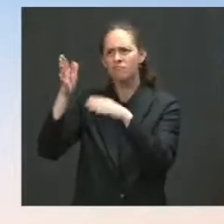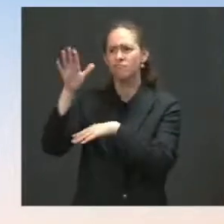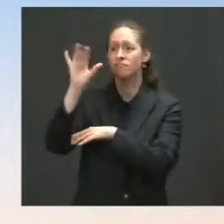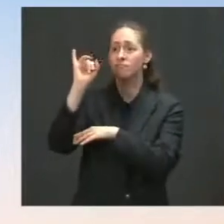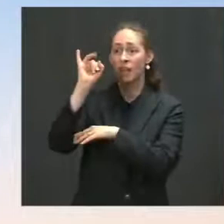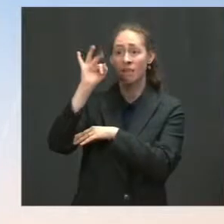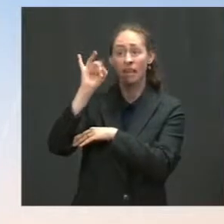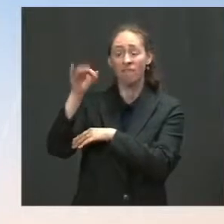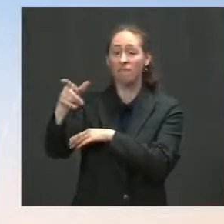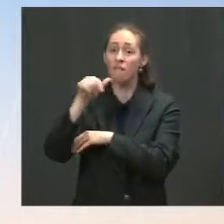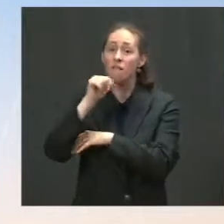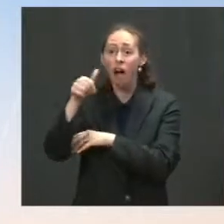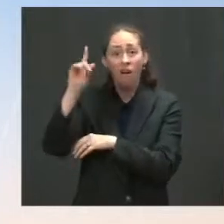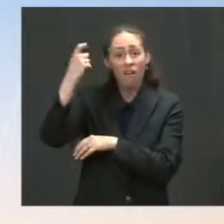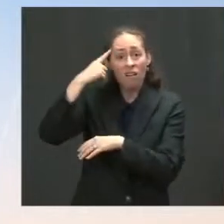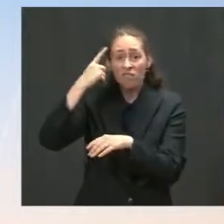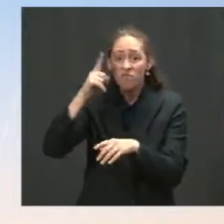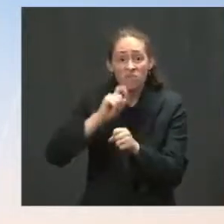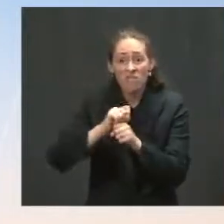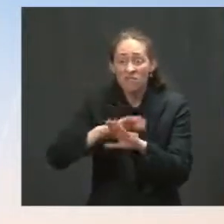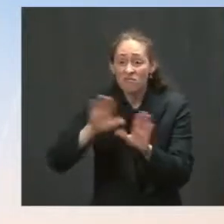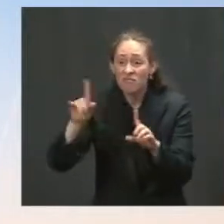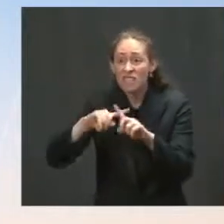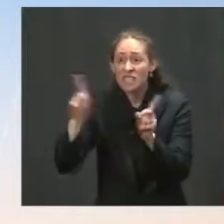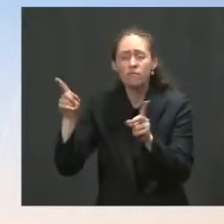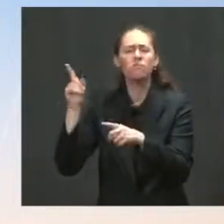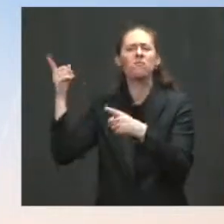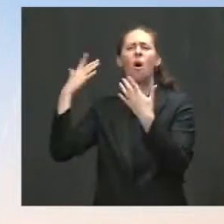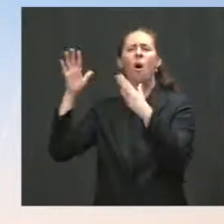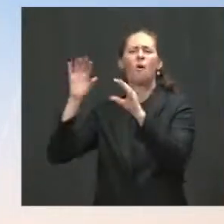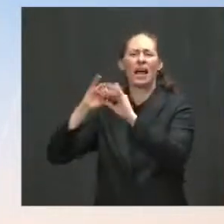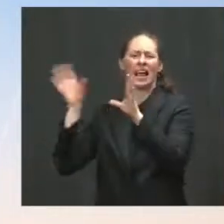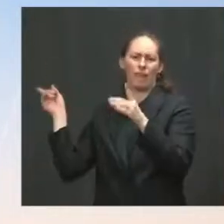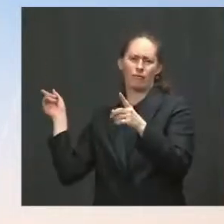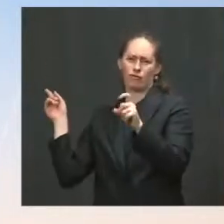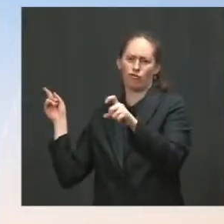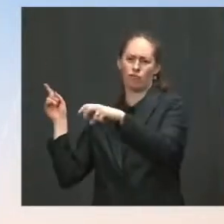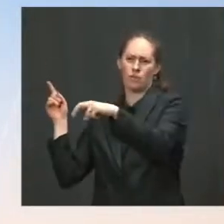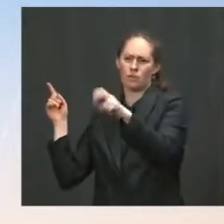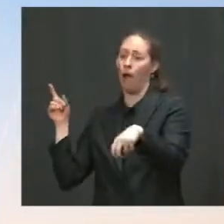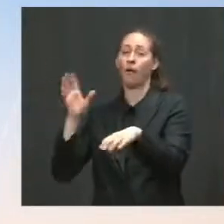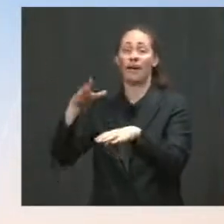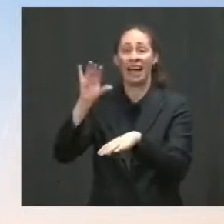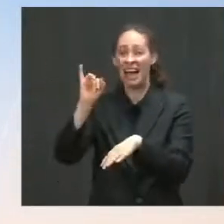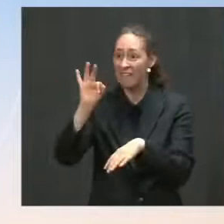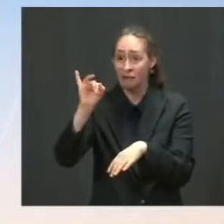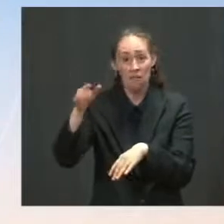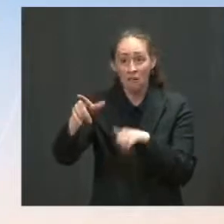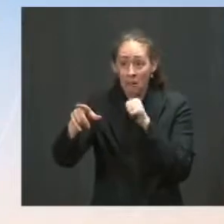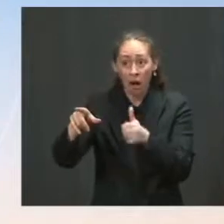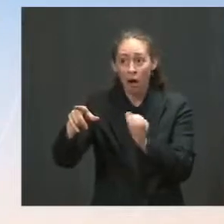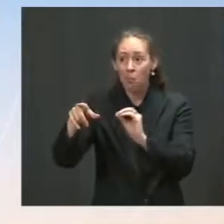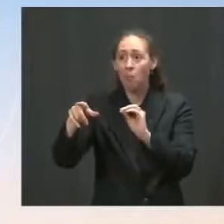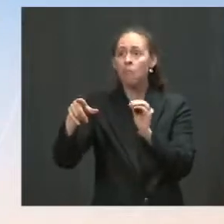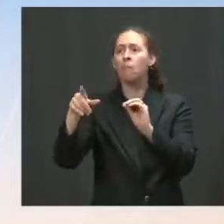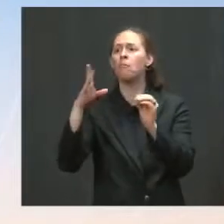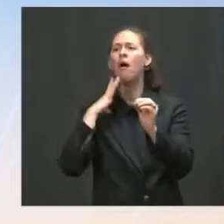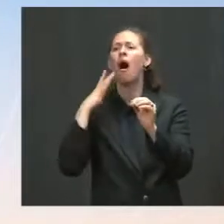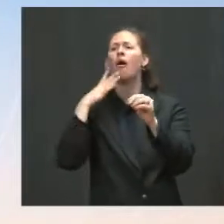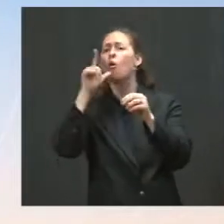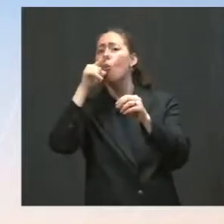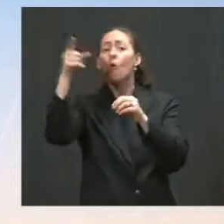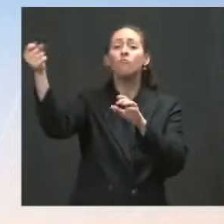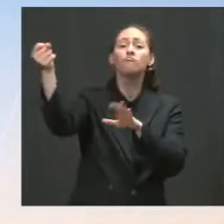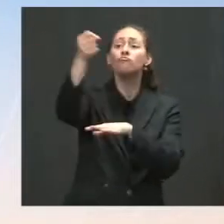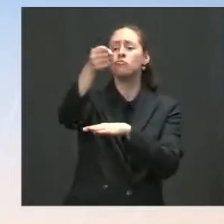certainly what the president made clear of is his preference, then we will engage with other people. But we are not going to take steps to hurt